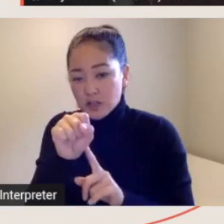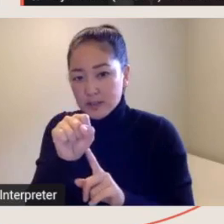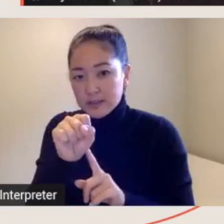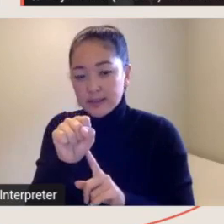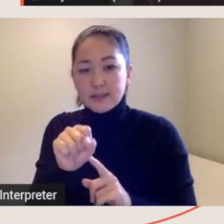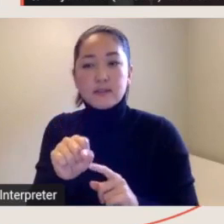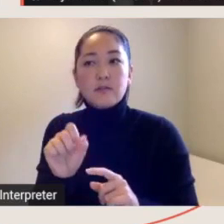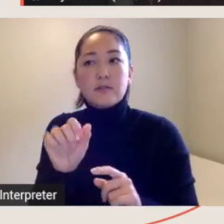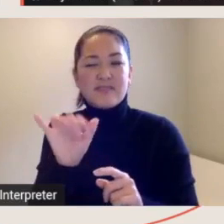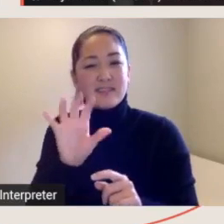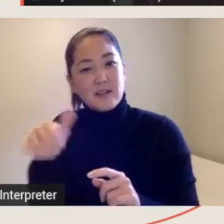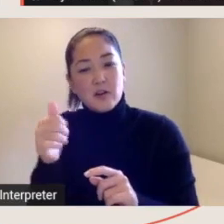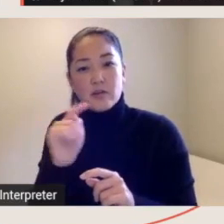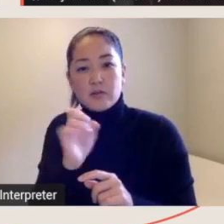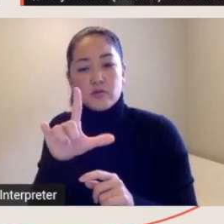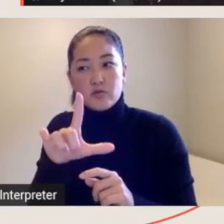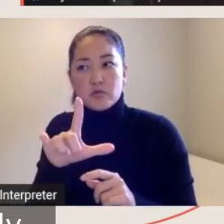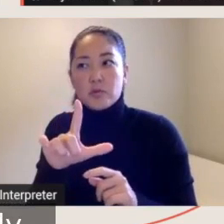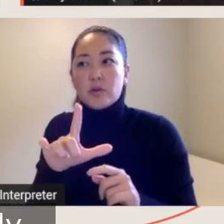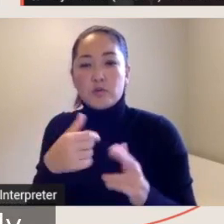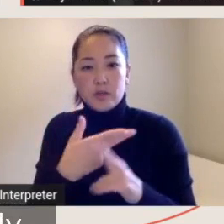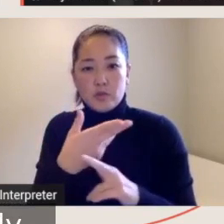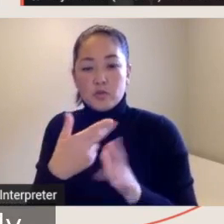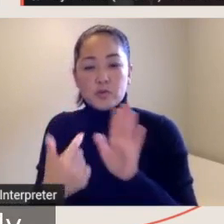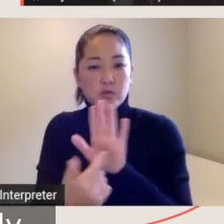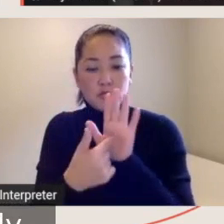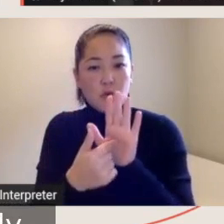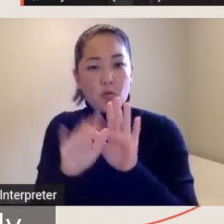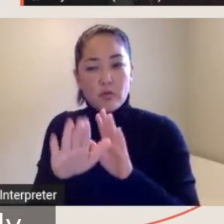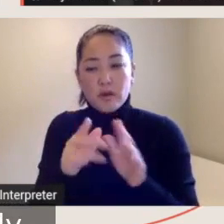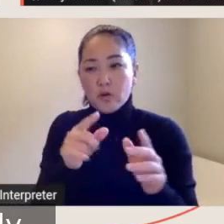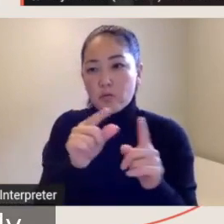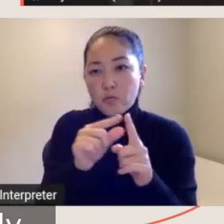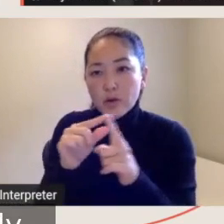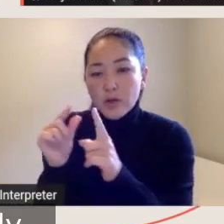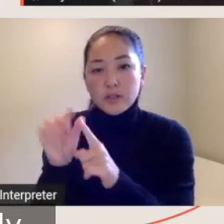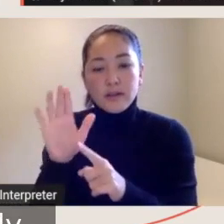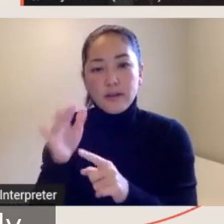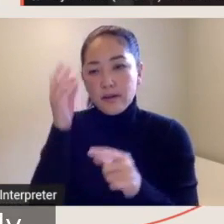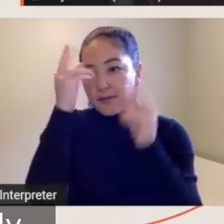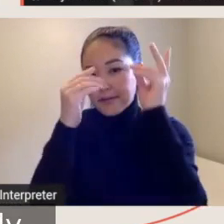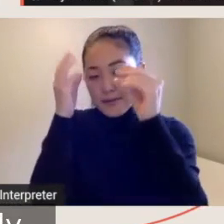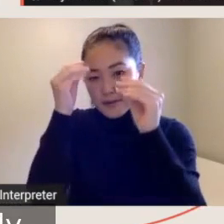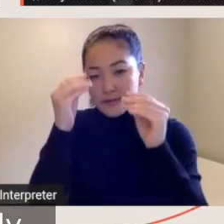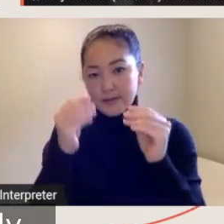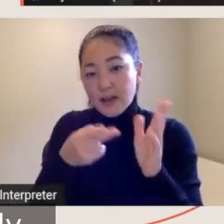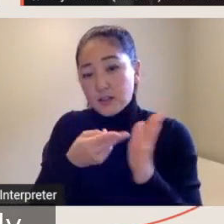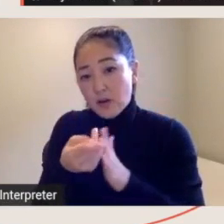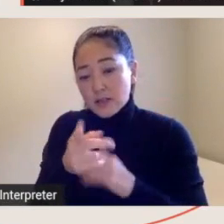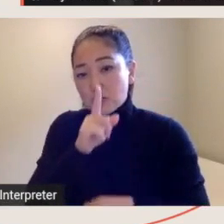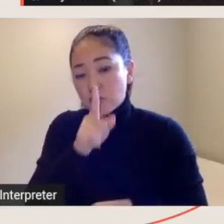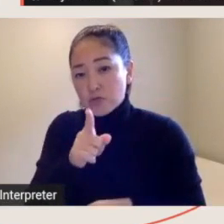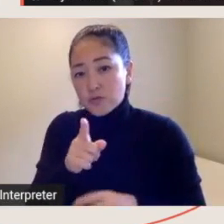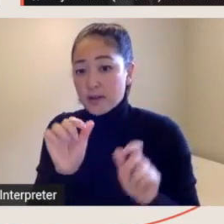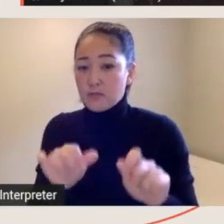to convey their words and their thoughts as truly and as genuinely as possible.